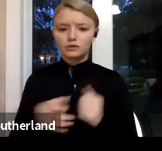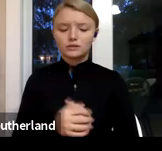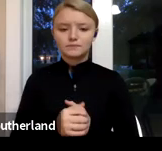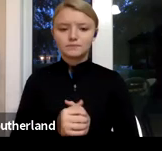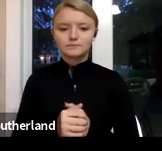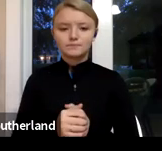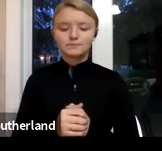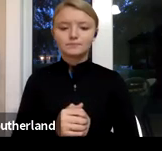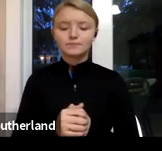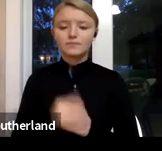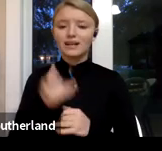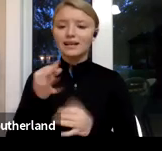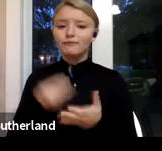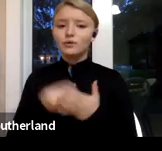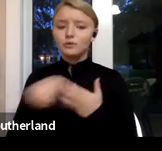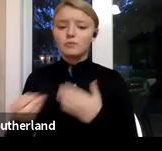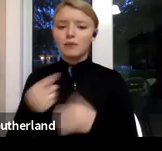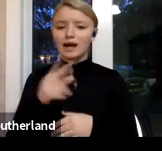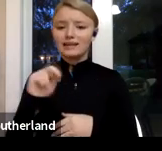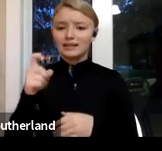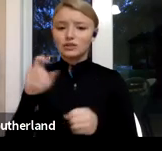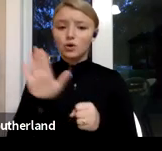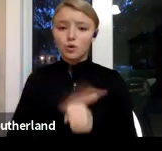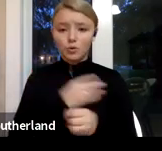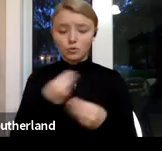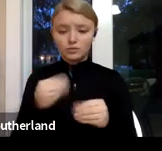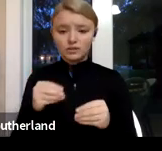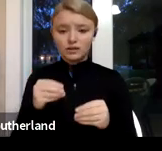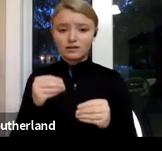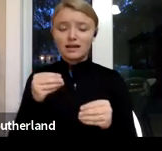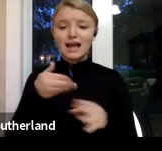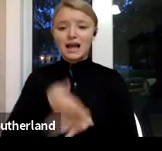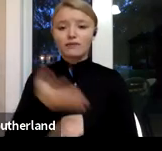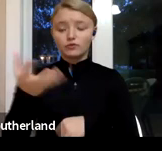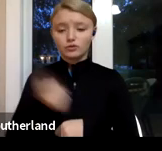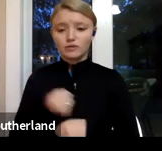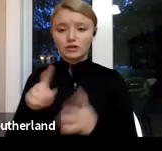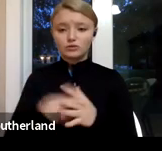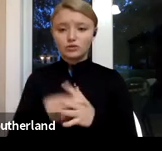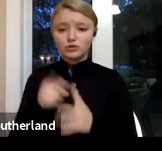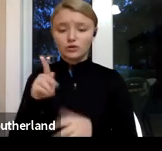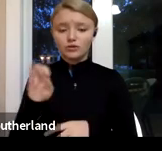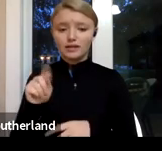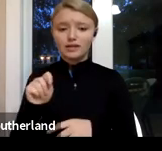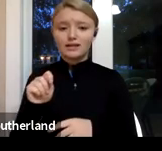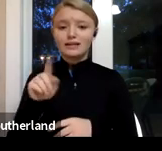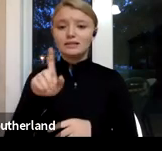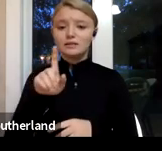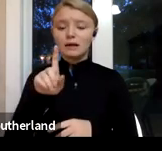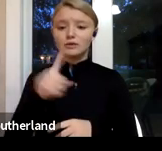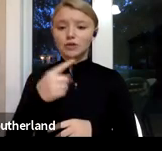If you buy the Ningxia wholesale, after you get your starter kit, it is $1.38 an